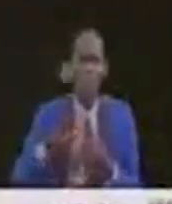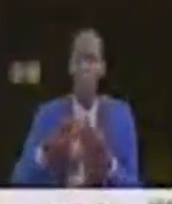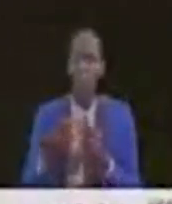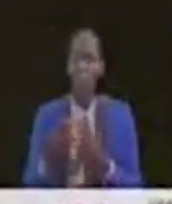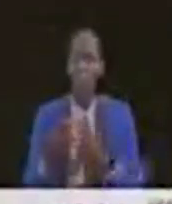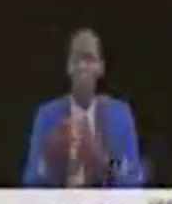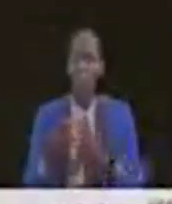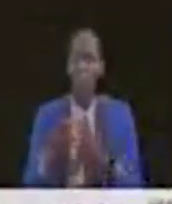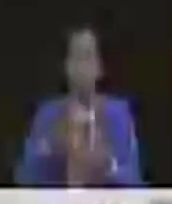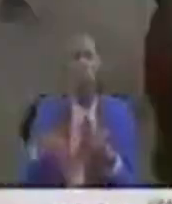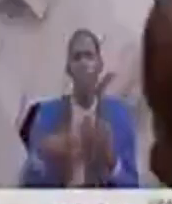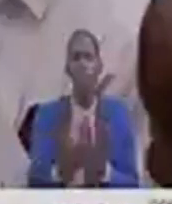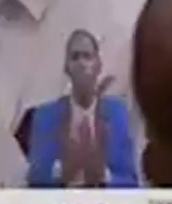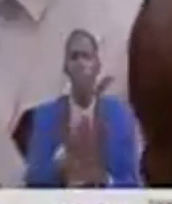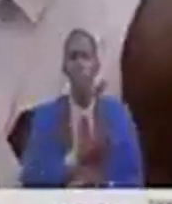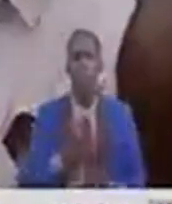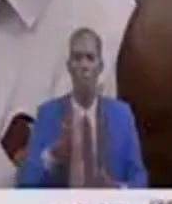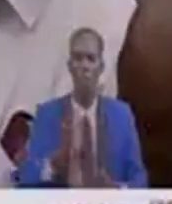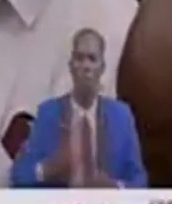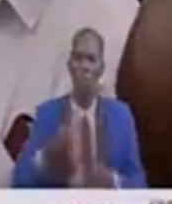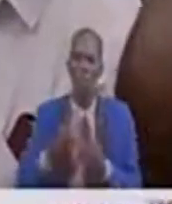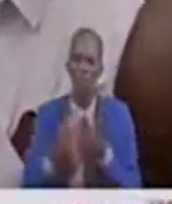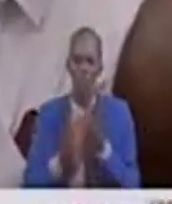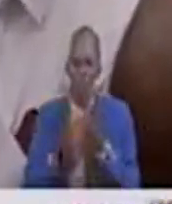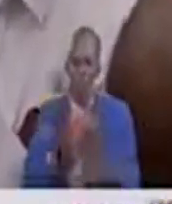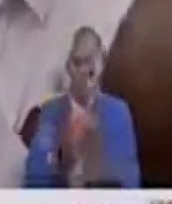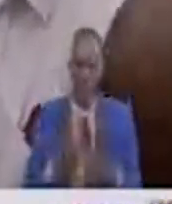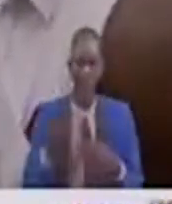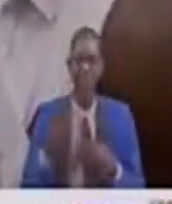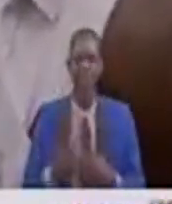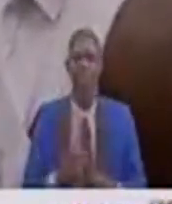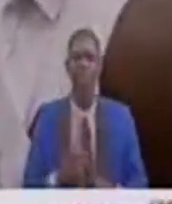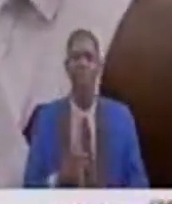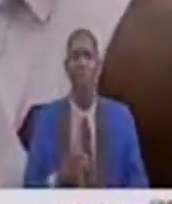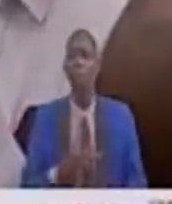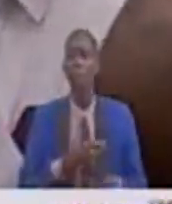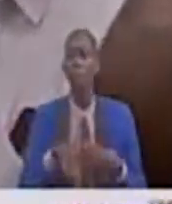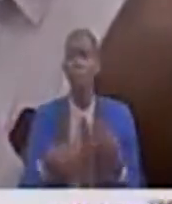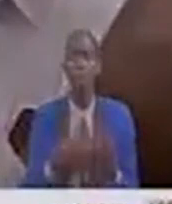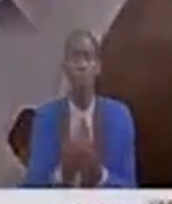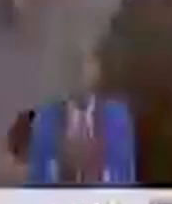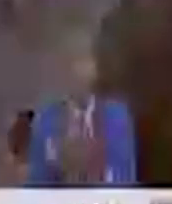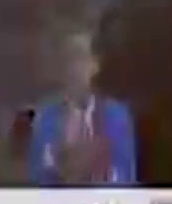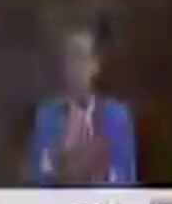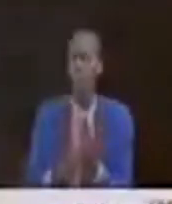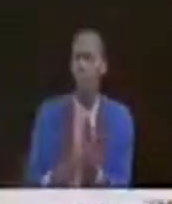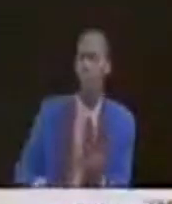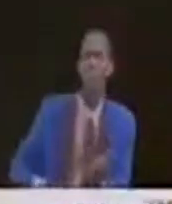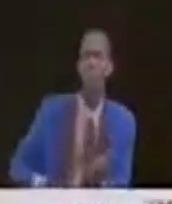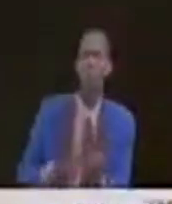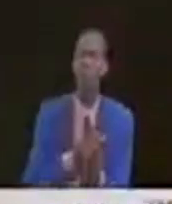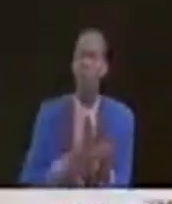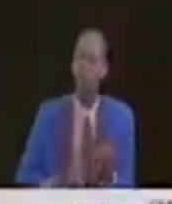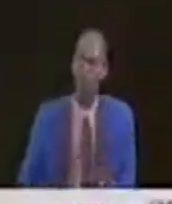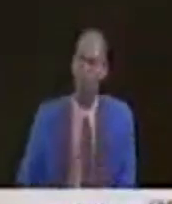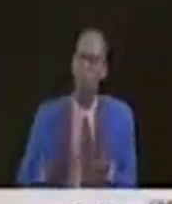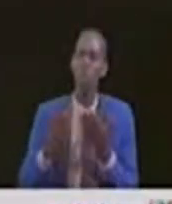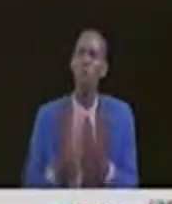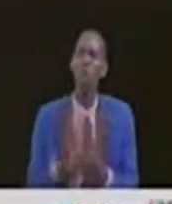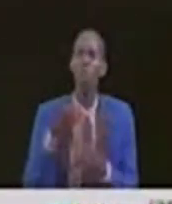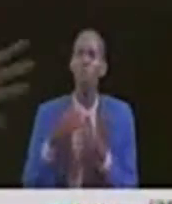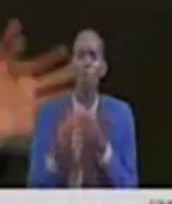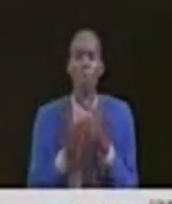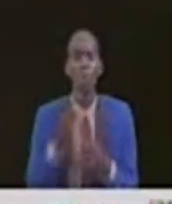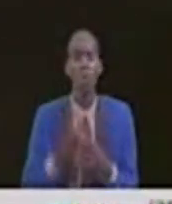members in Jesus' name. Those who are falling, lift them up. Those who